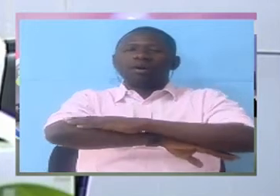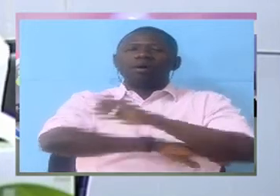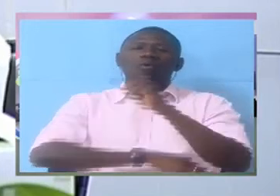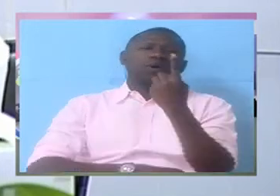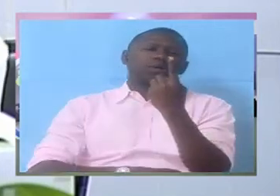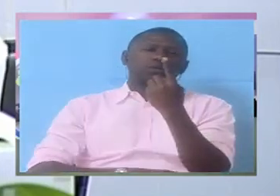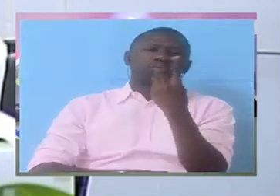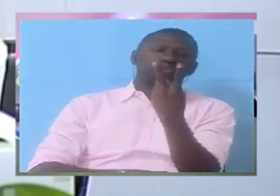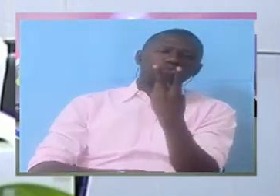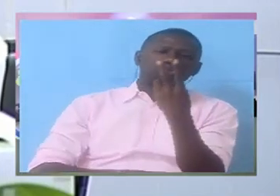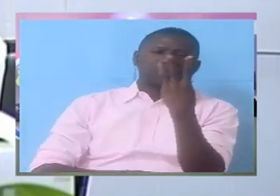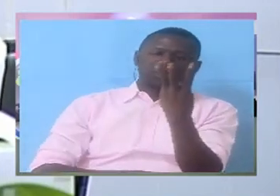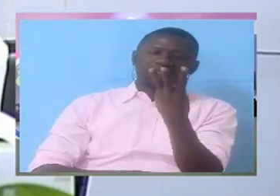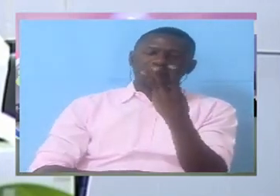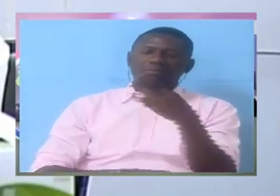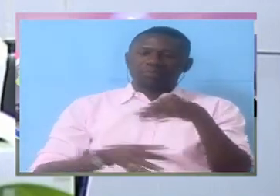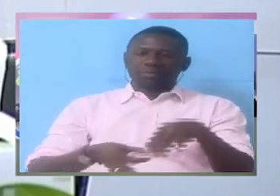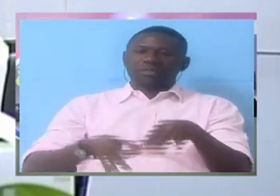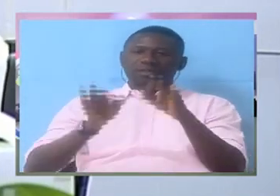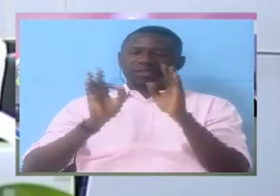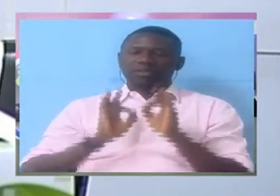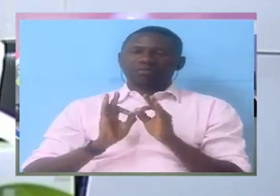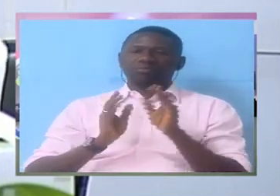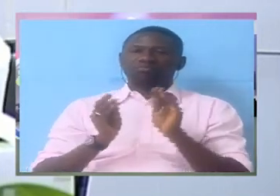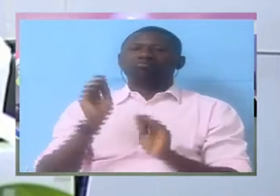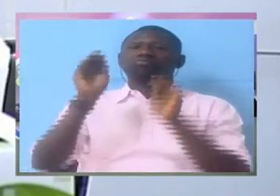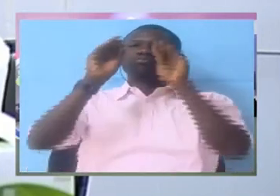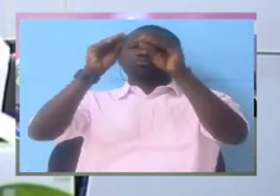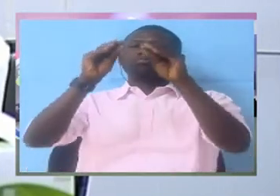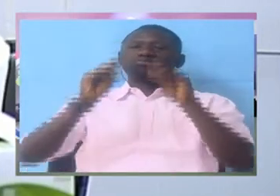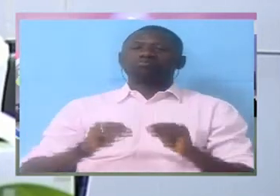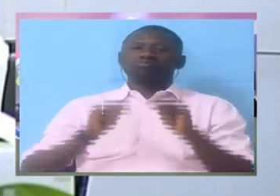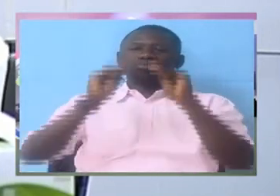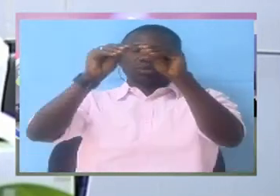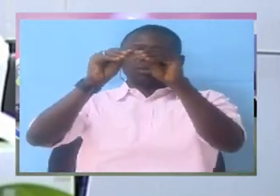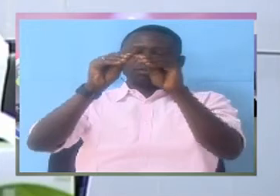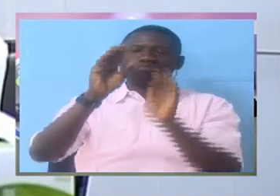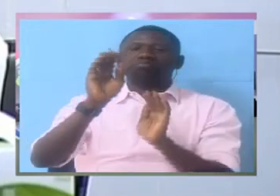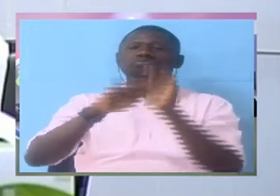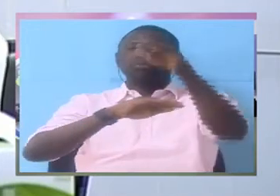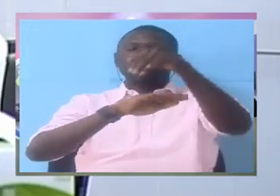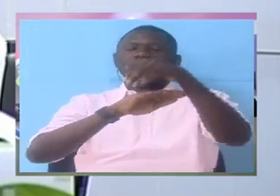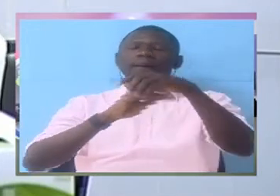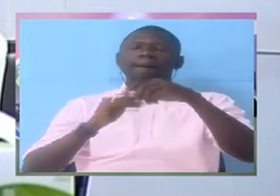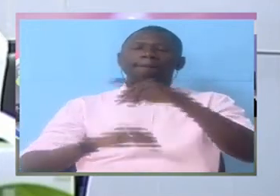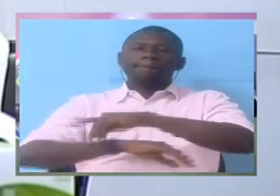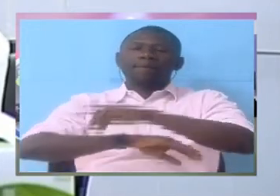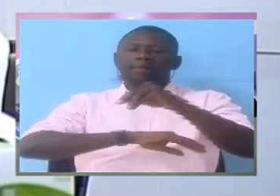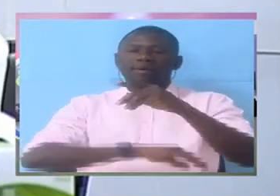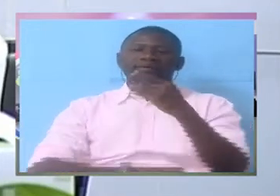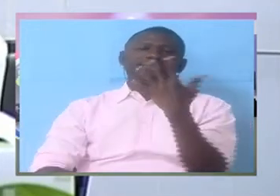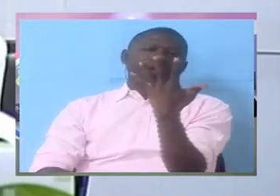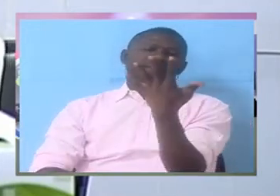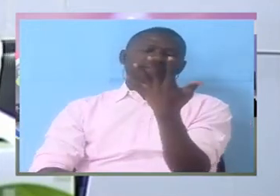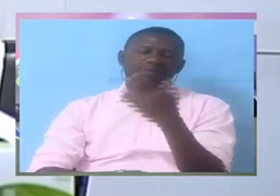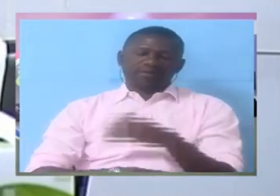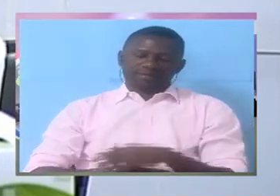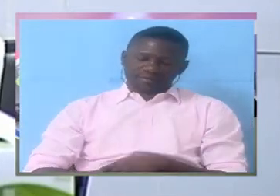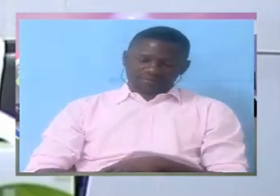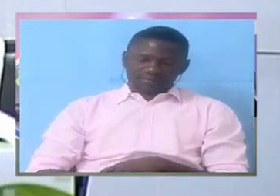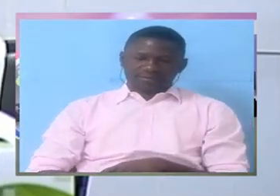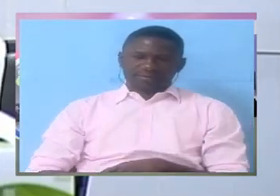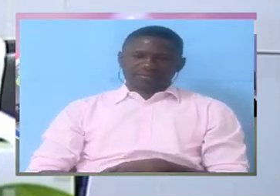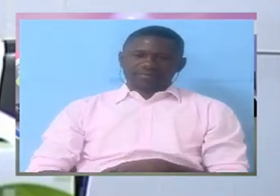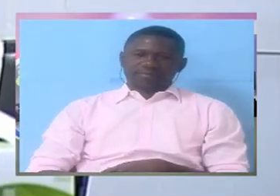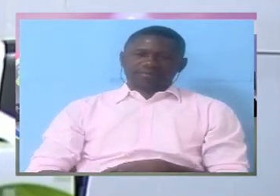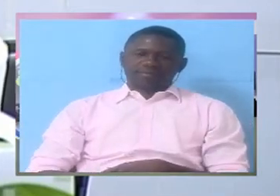was taken to primary 5. Primary 1, 2, 3, yeah. Inata nsaundi kansamba